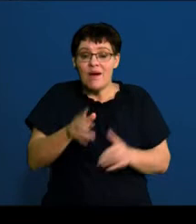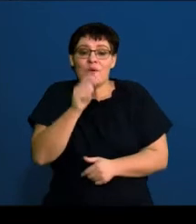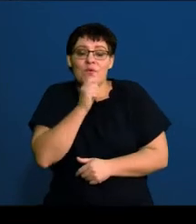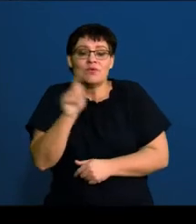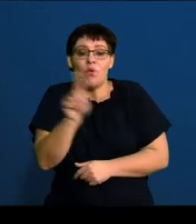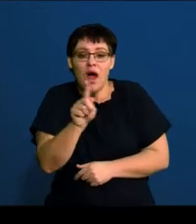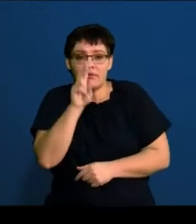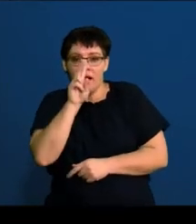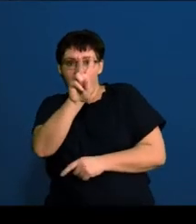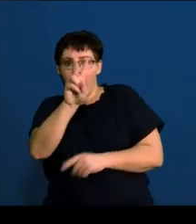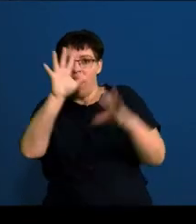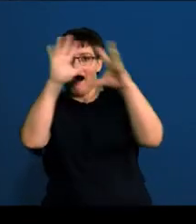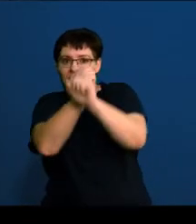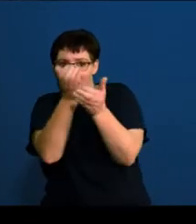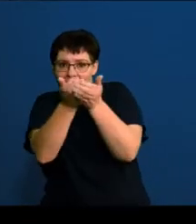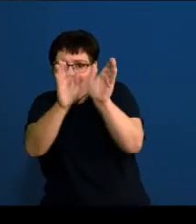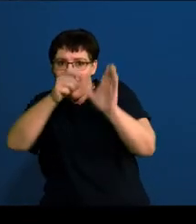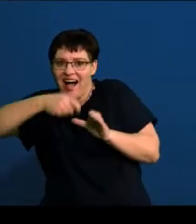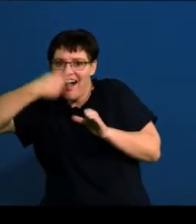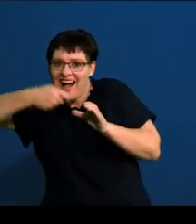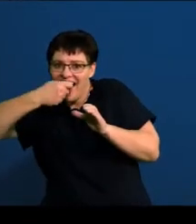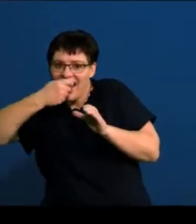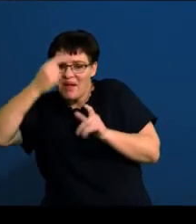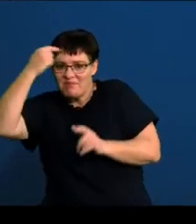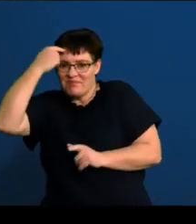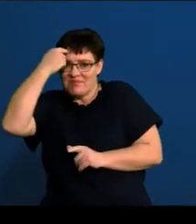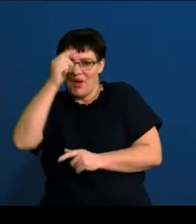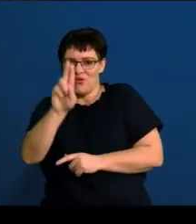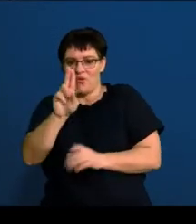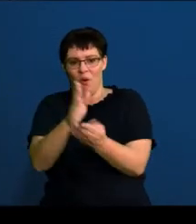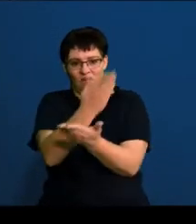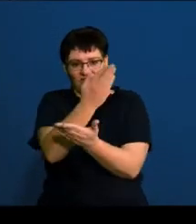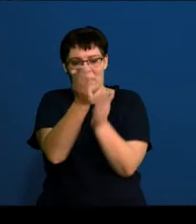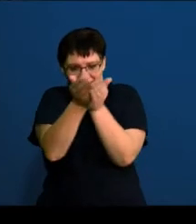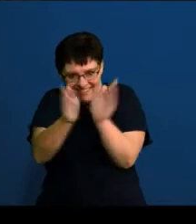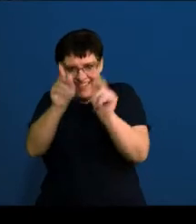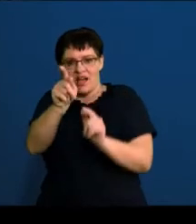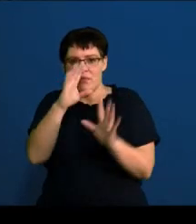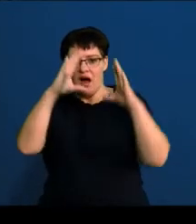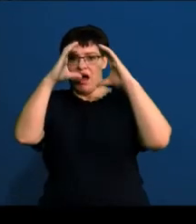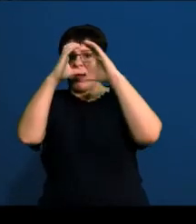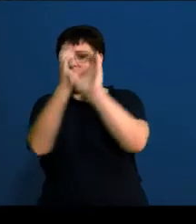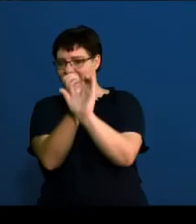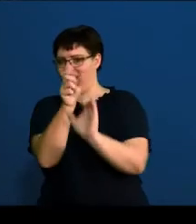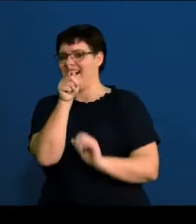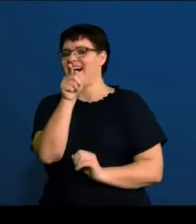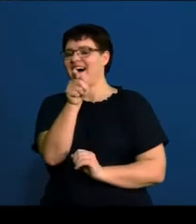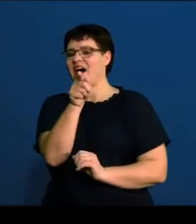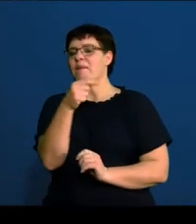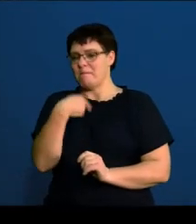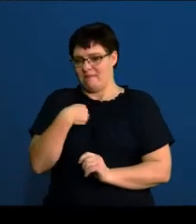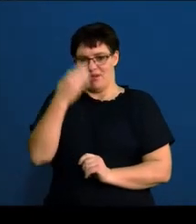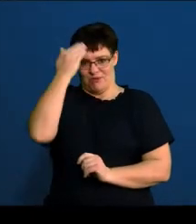the visual instead of the letter U to actually get you into focus with a bowl of